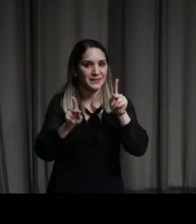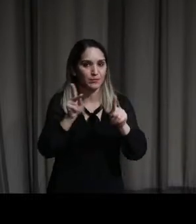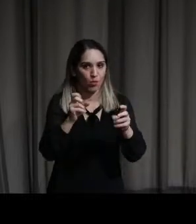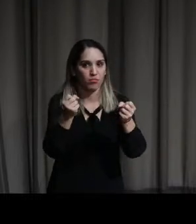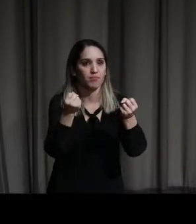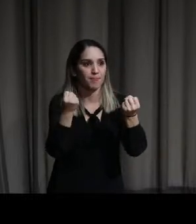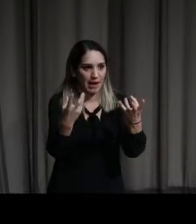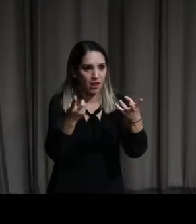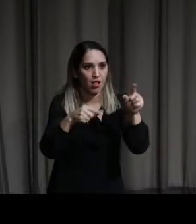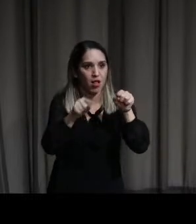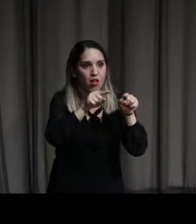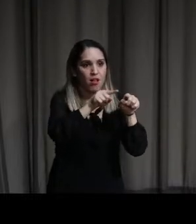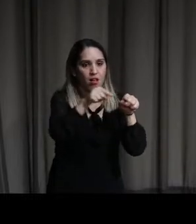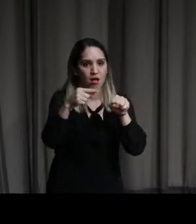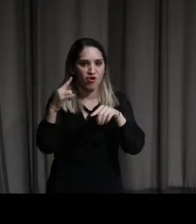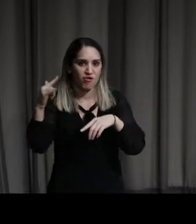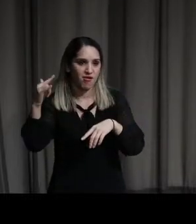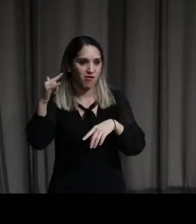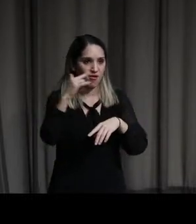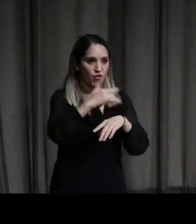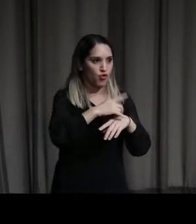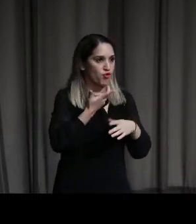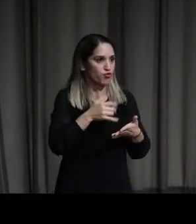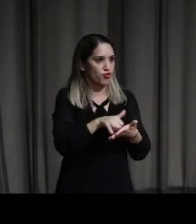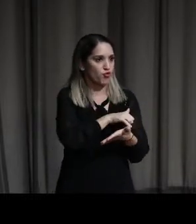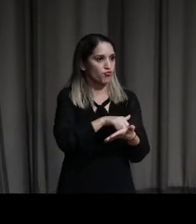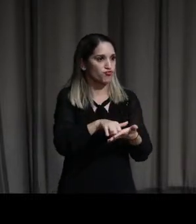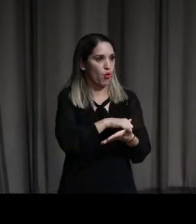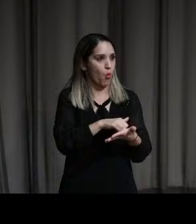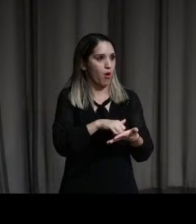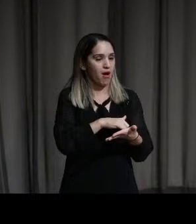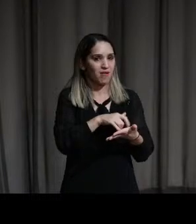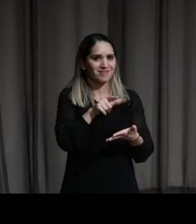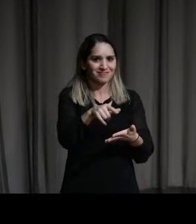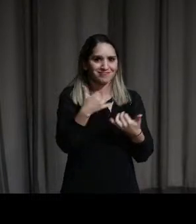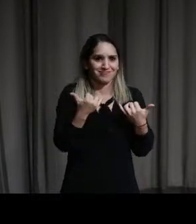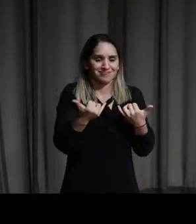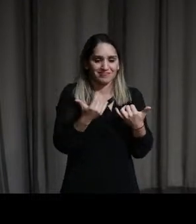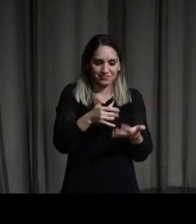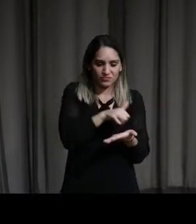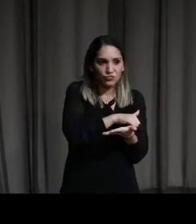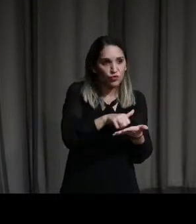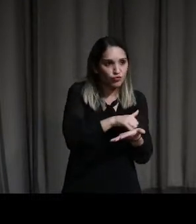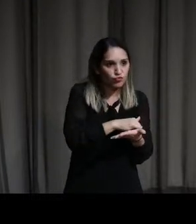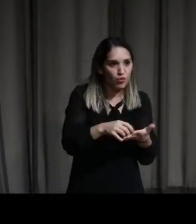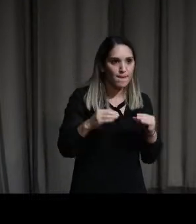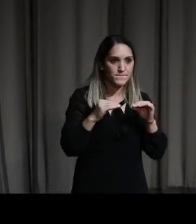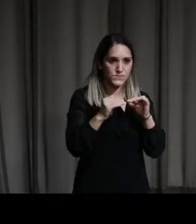painters made New York their new center, their new capital of culture and artistic